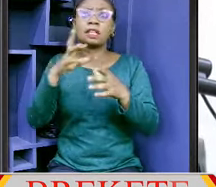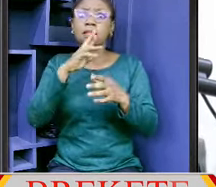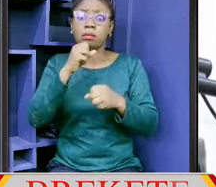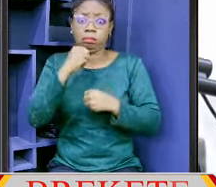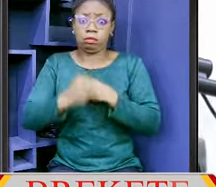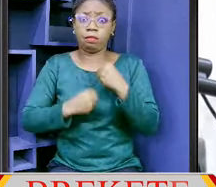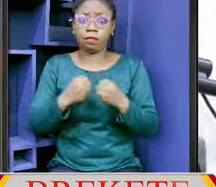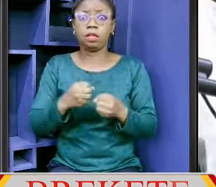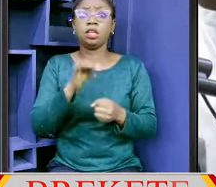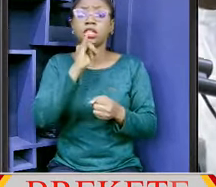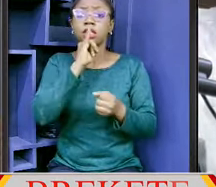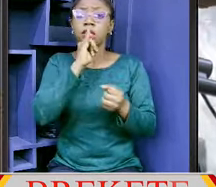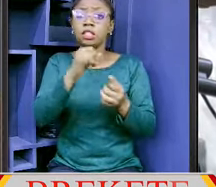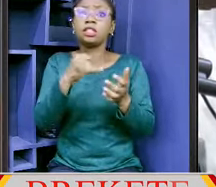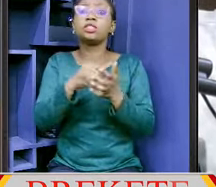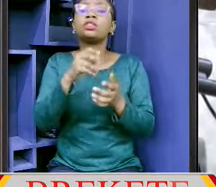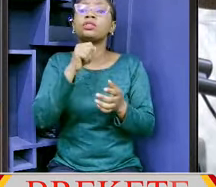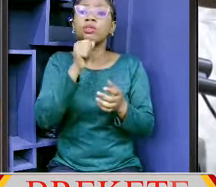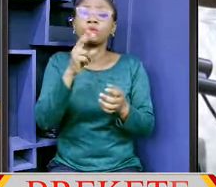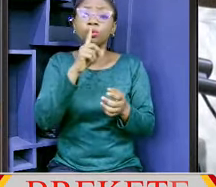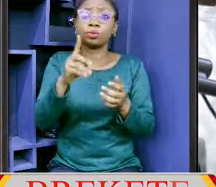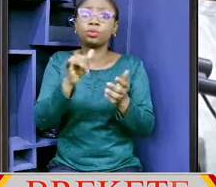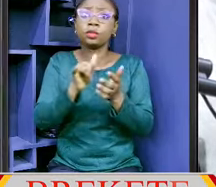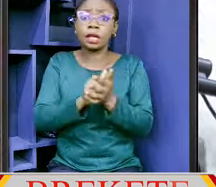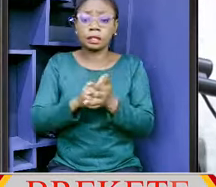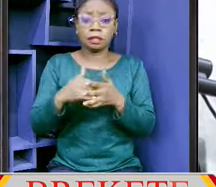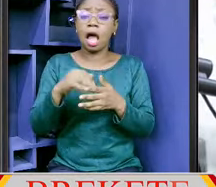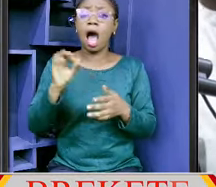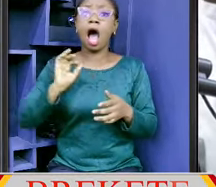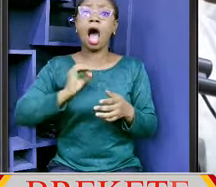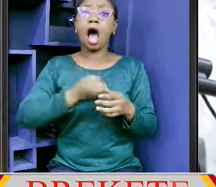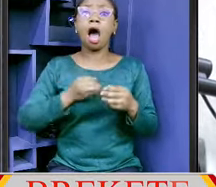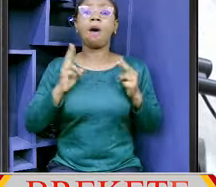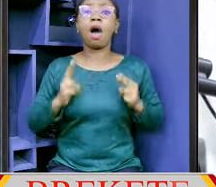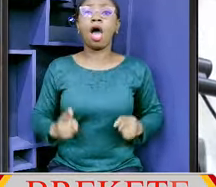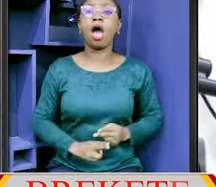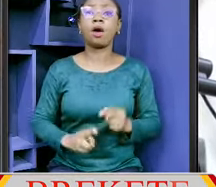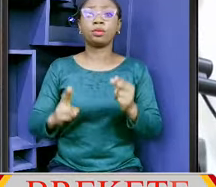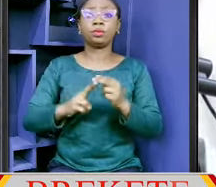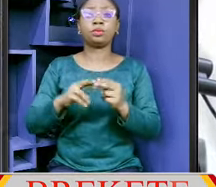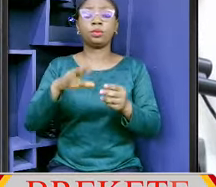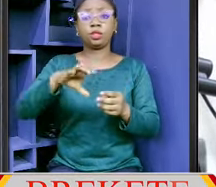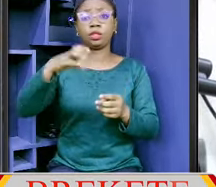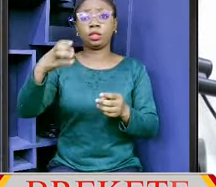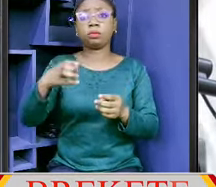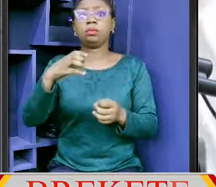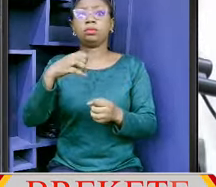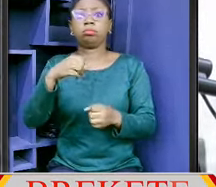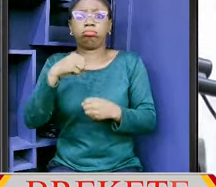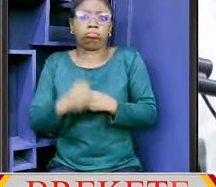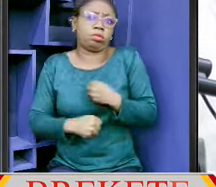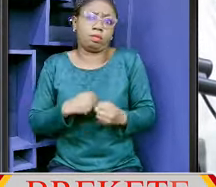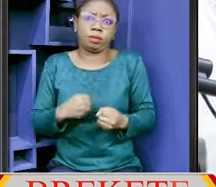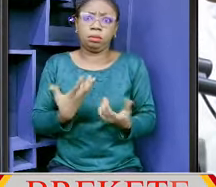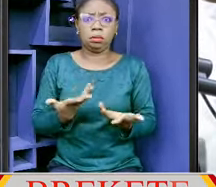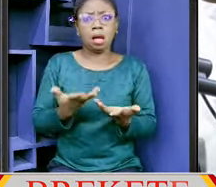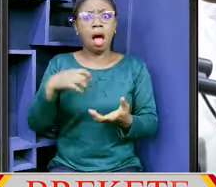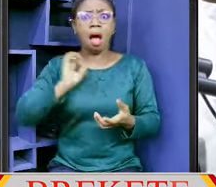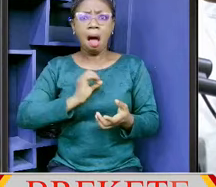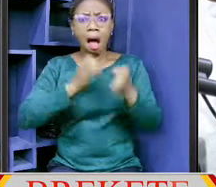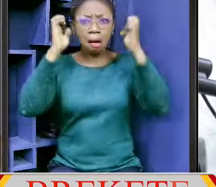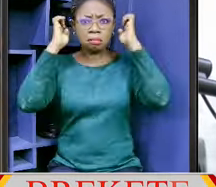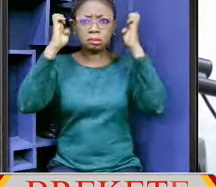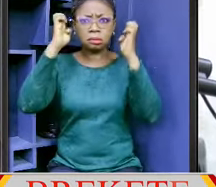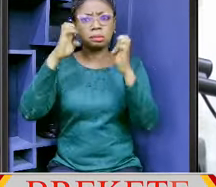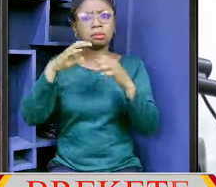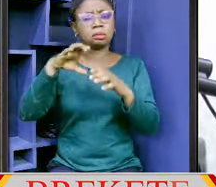our health sector no they work. Now lie? Very obvious. Now fact it be, say our educational sector don't go down. Now lie? No.